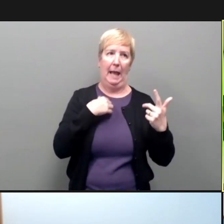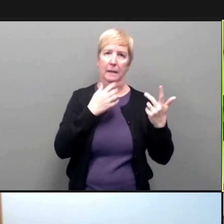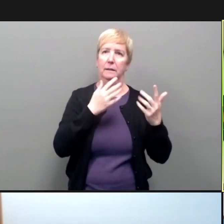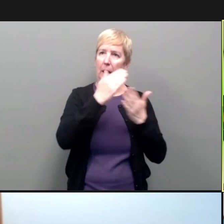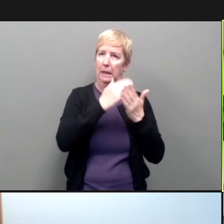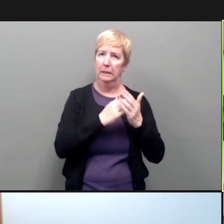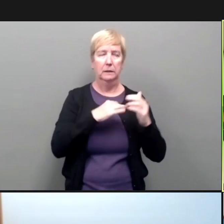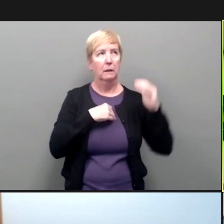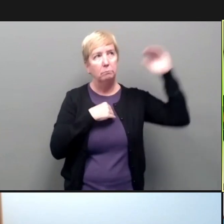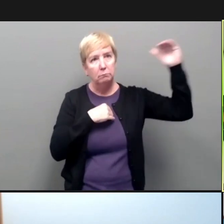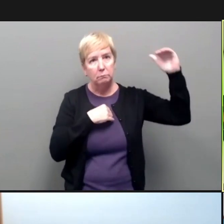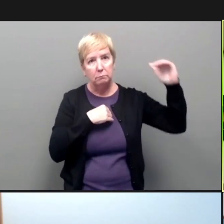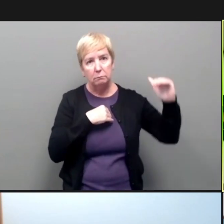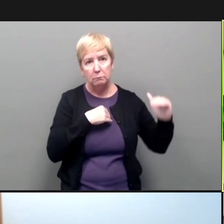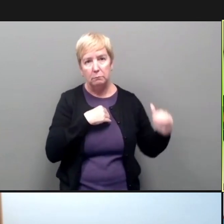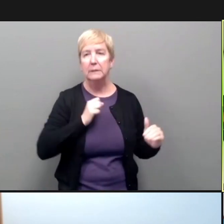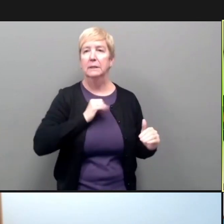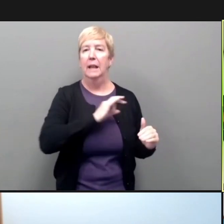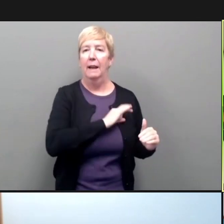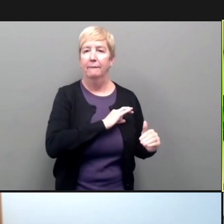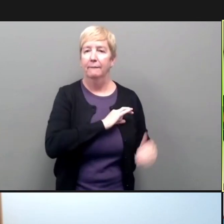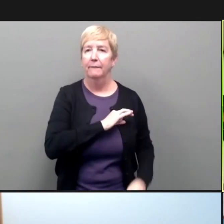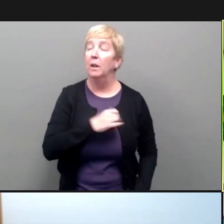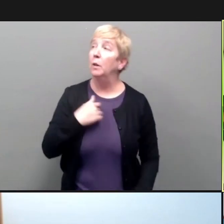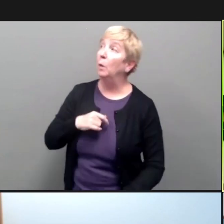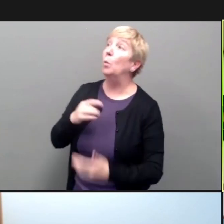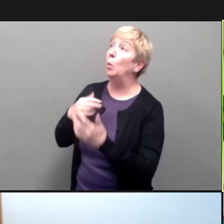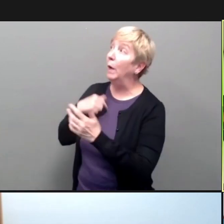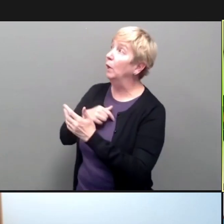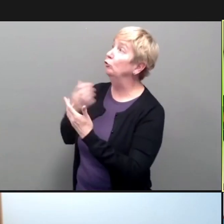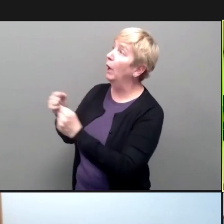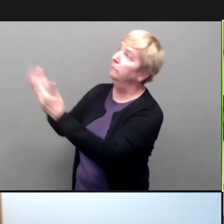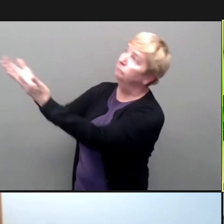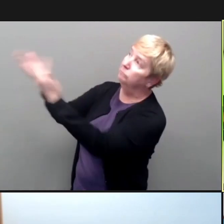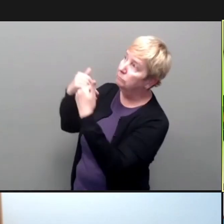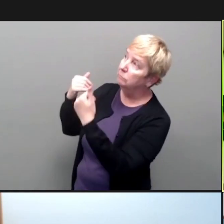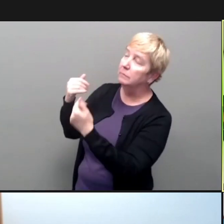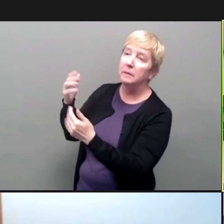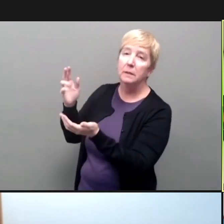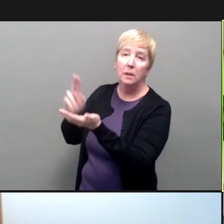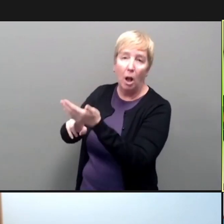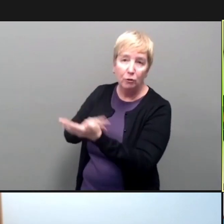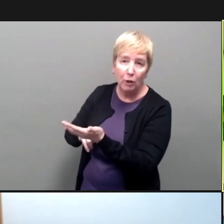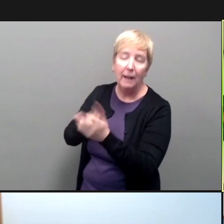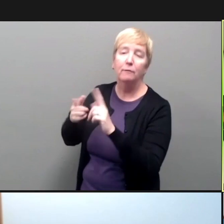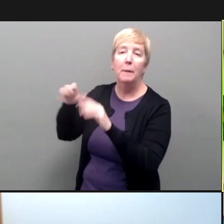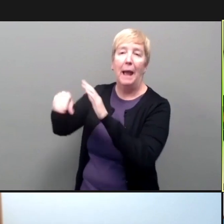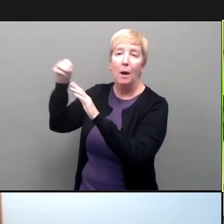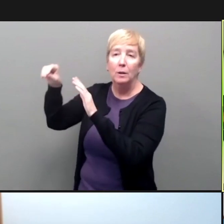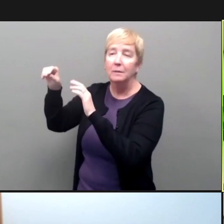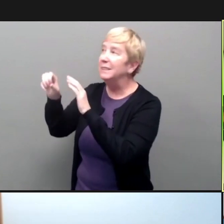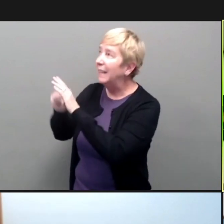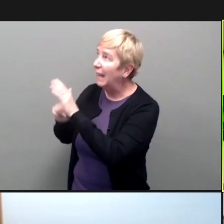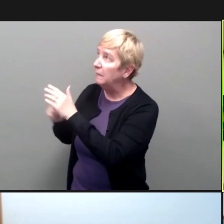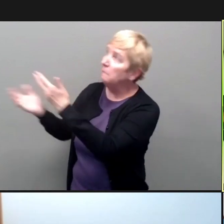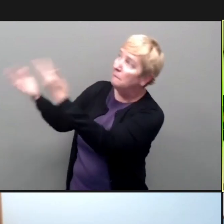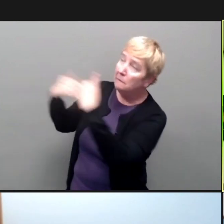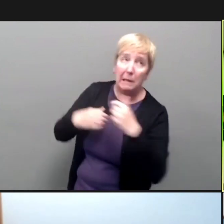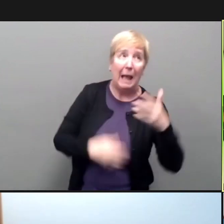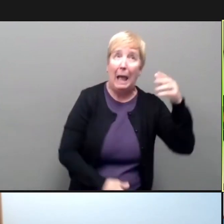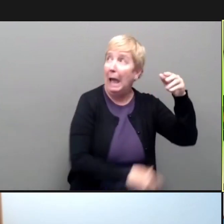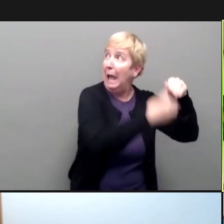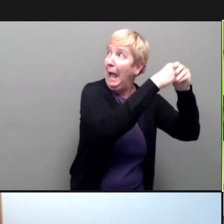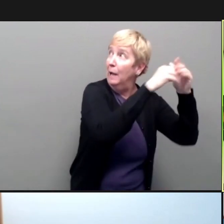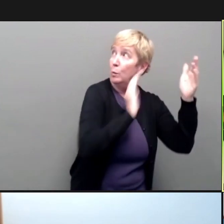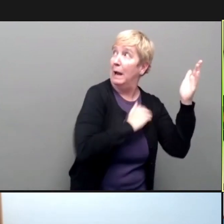pharmacists and the like, that we're bringing in to try to help these hospitals. But, really, the number